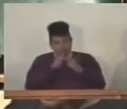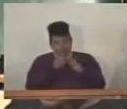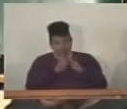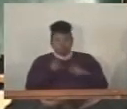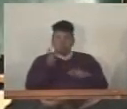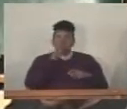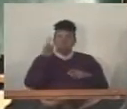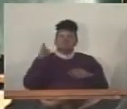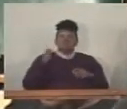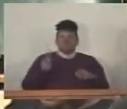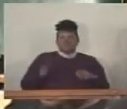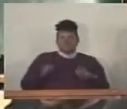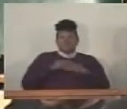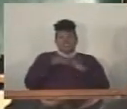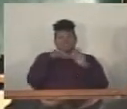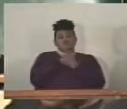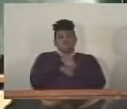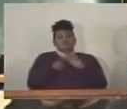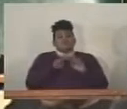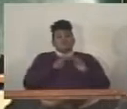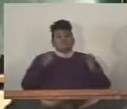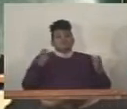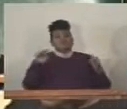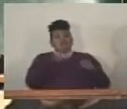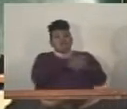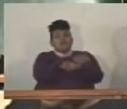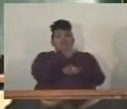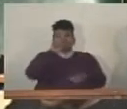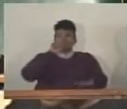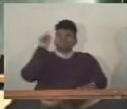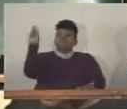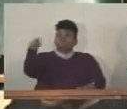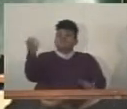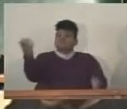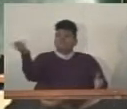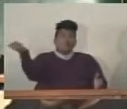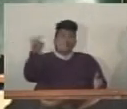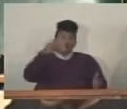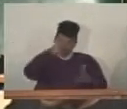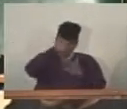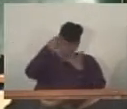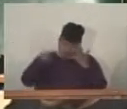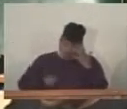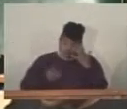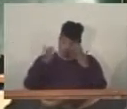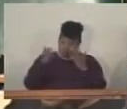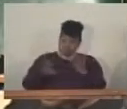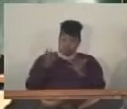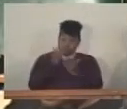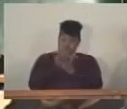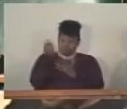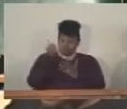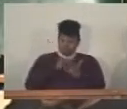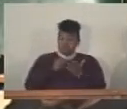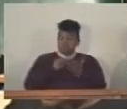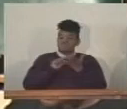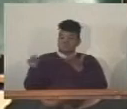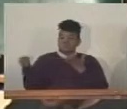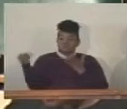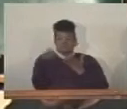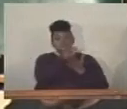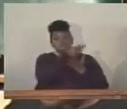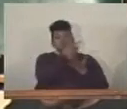in Persons Prevention, Suppression and Punishment Act, as amended in 2013, are examples. These provisions, however,